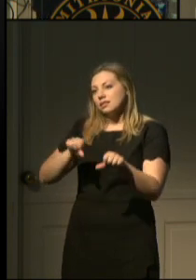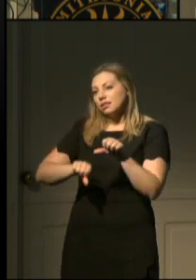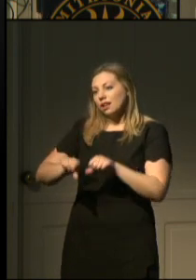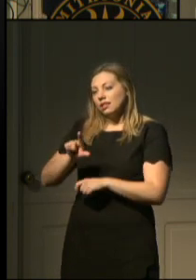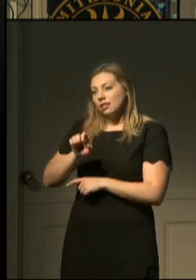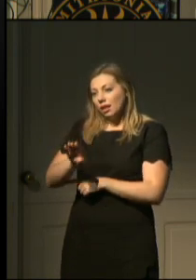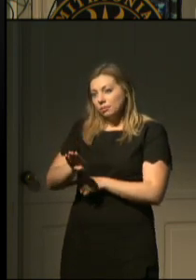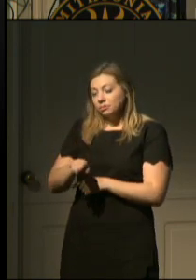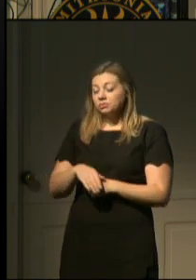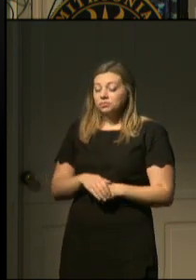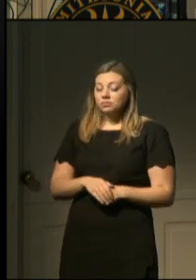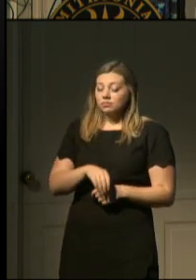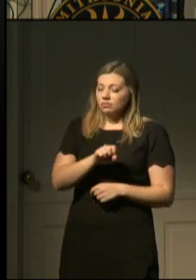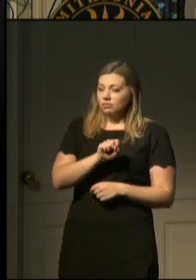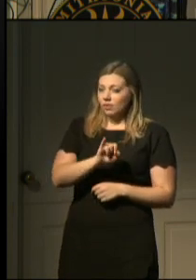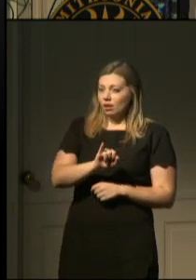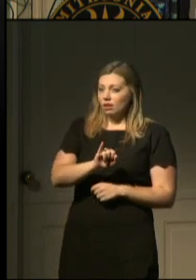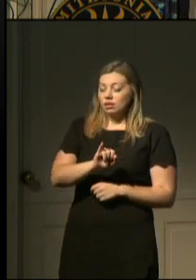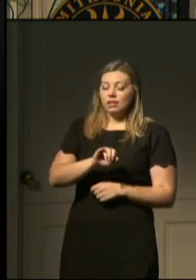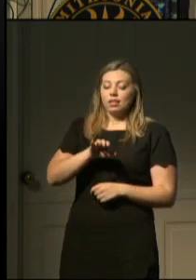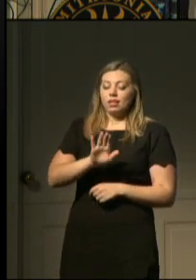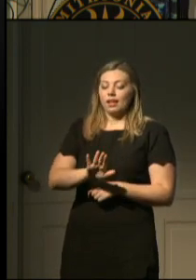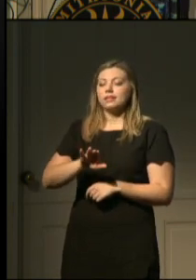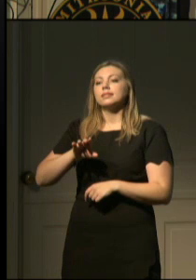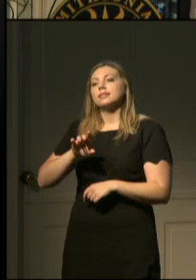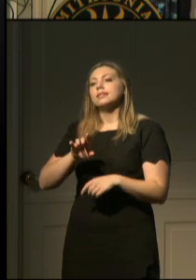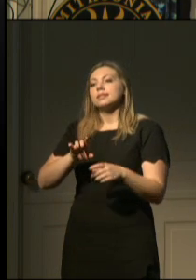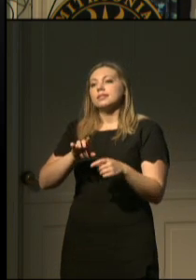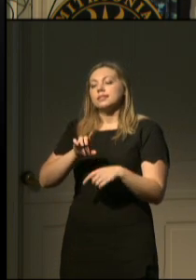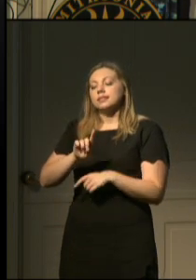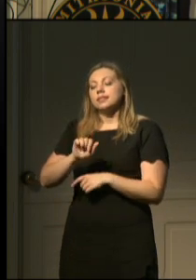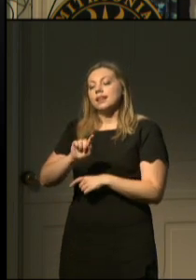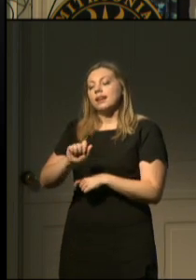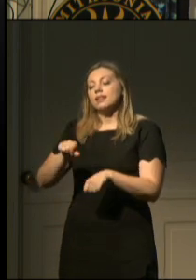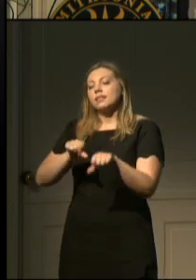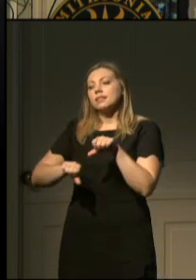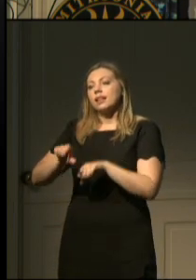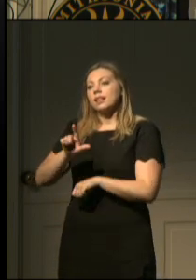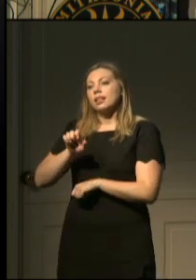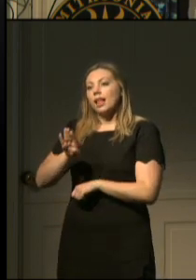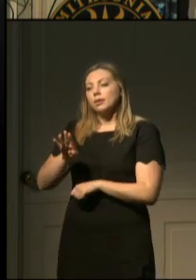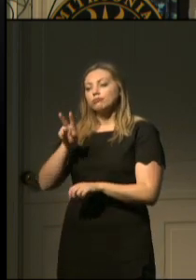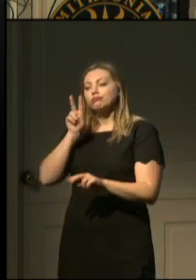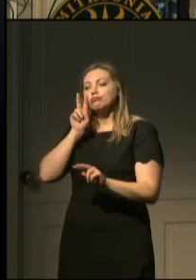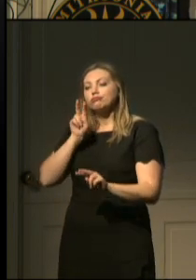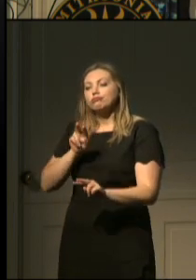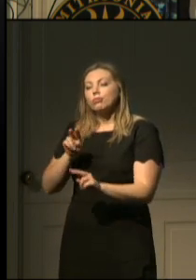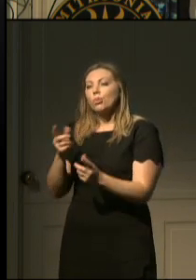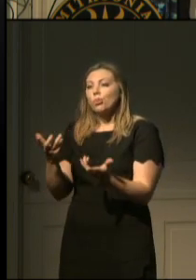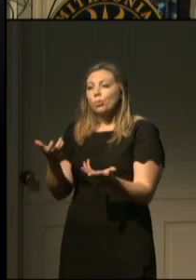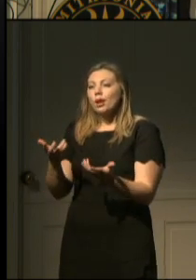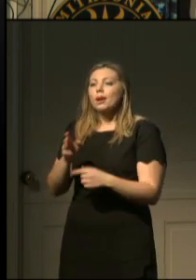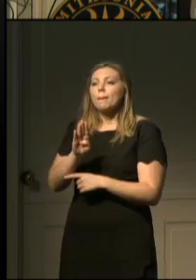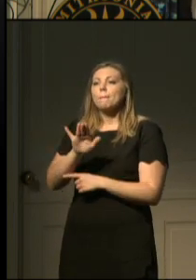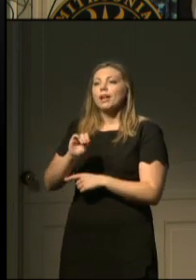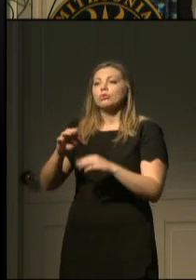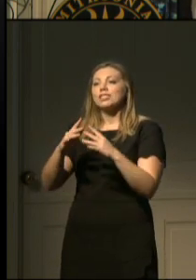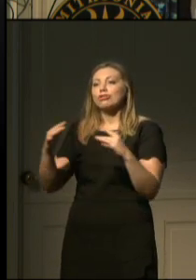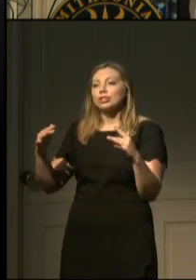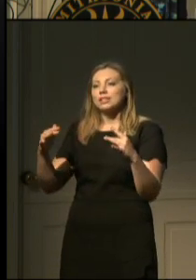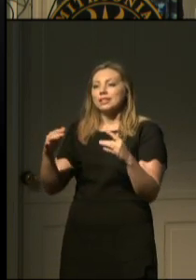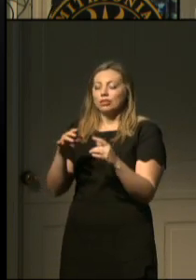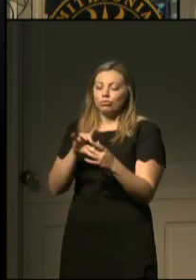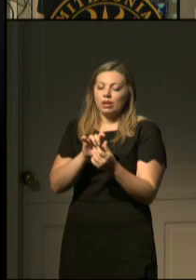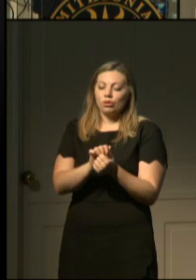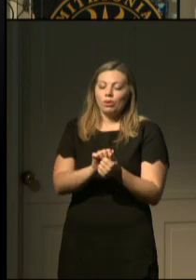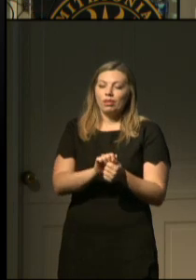Data Science Lab is using this data set to investigate large-scale patterns of biodiversity with computer visions. And